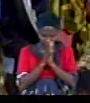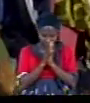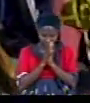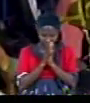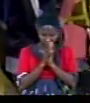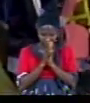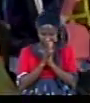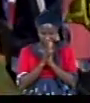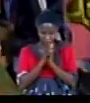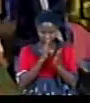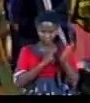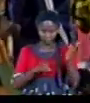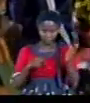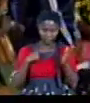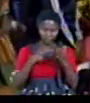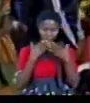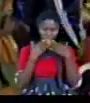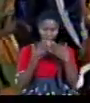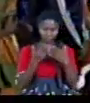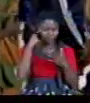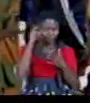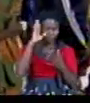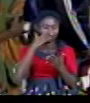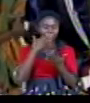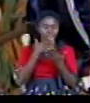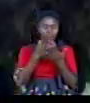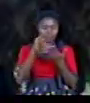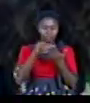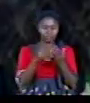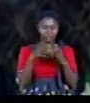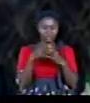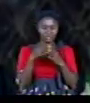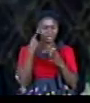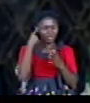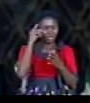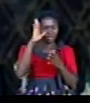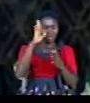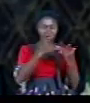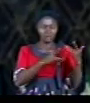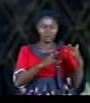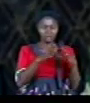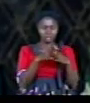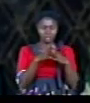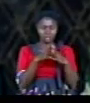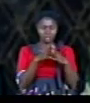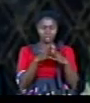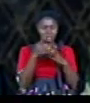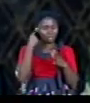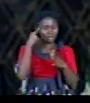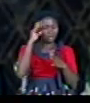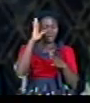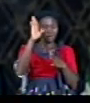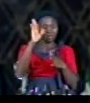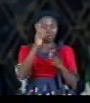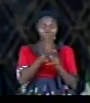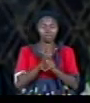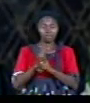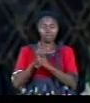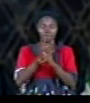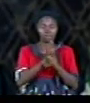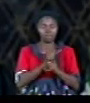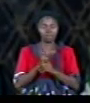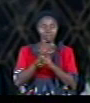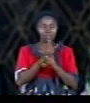Lord, we thank you for your goodness, for your mercy, for your kindness, for